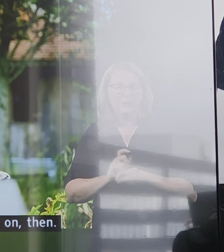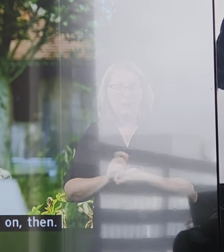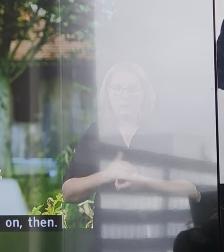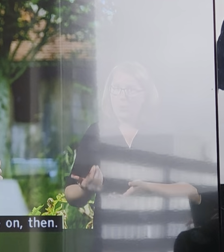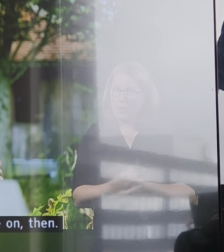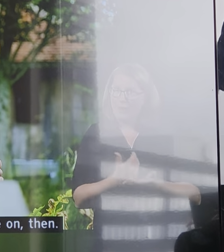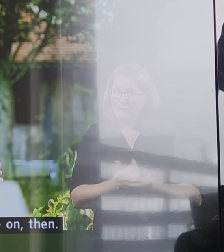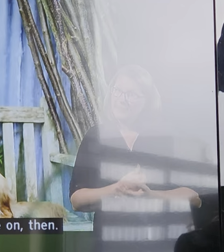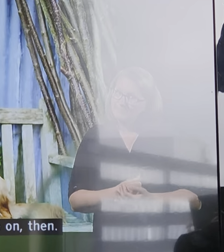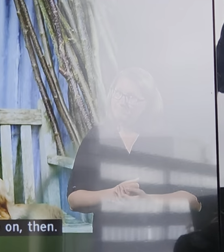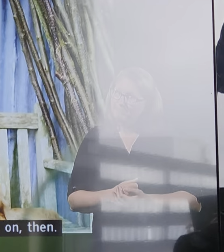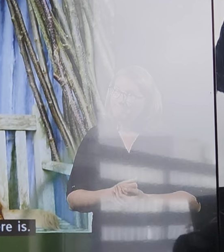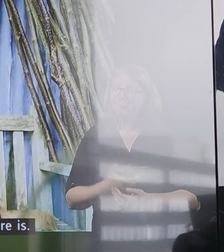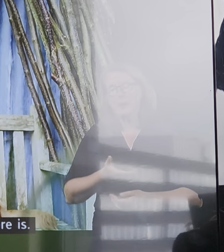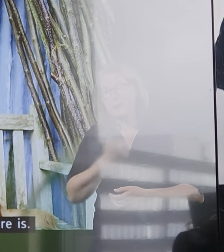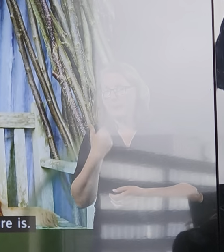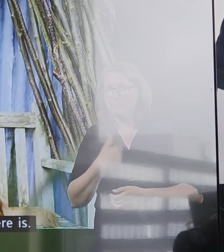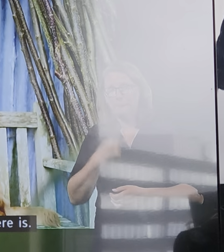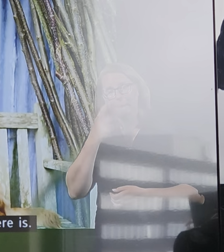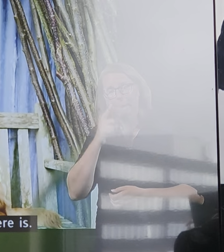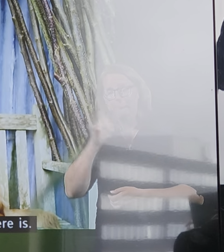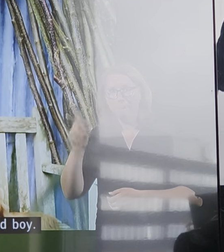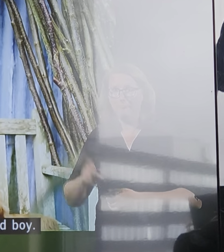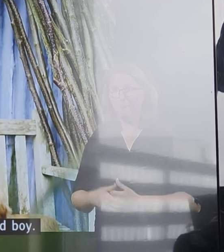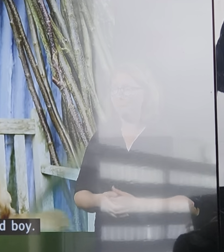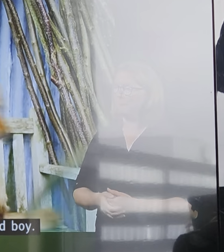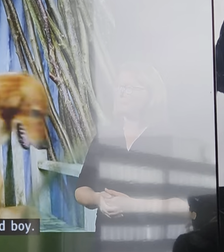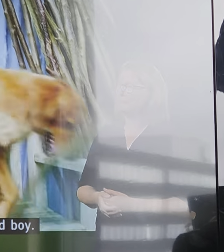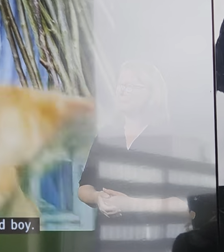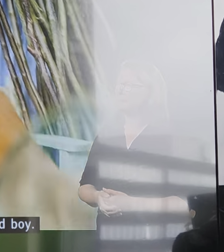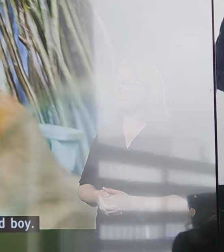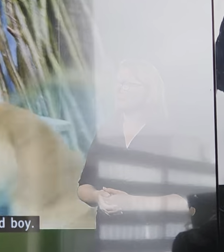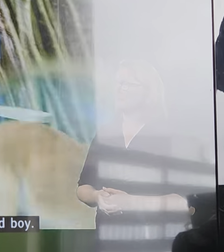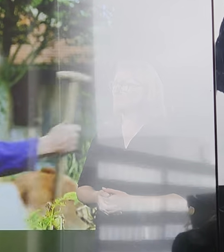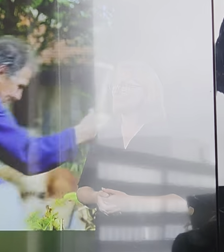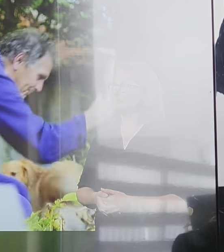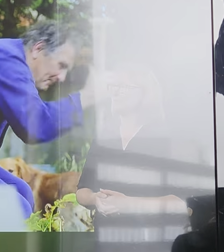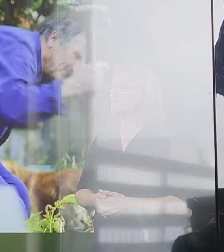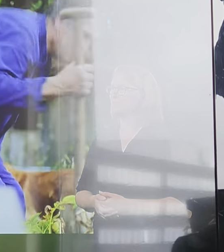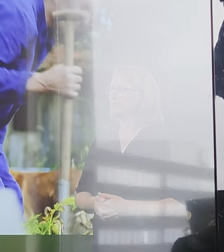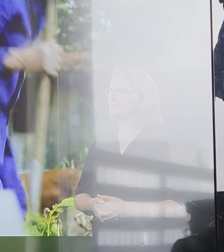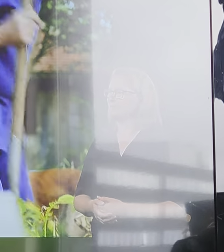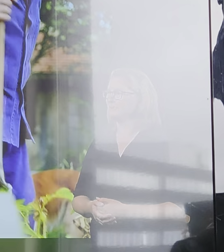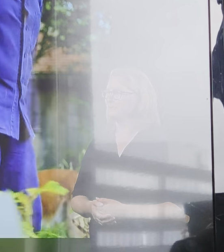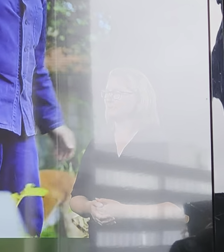How about that? Come on then, let's see what there is. Don't forget, good one.